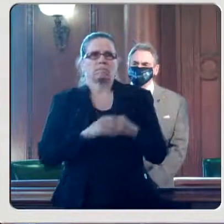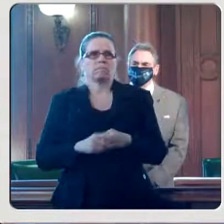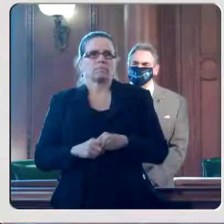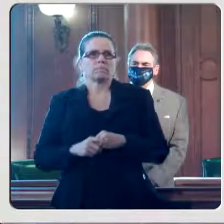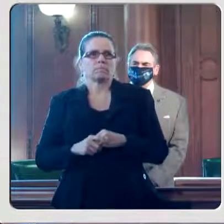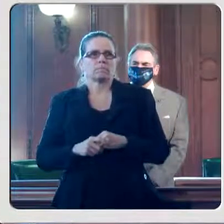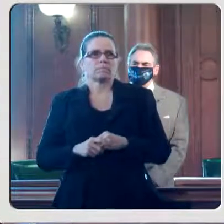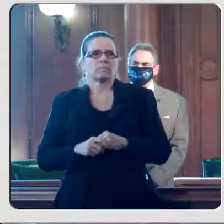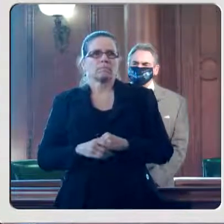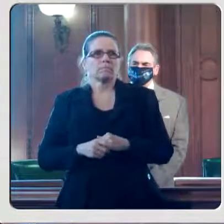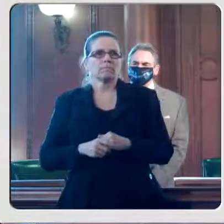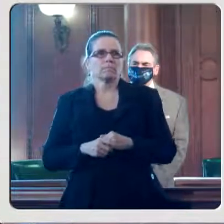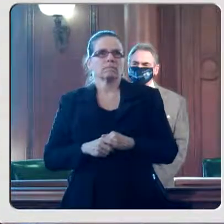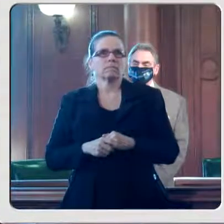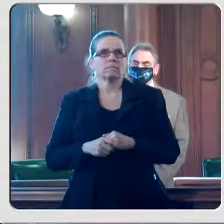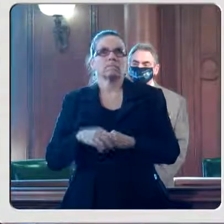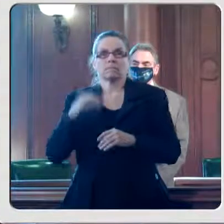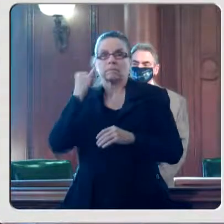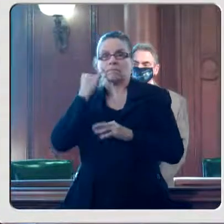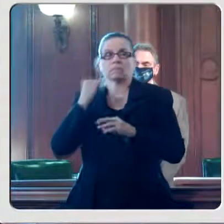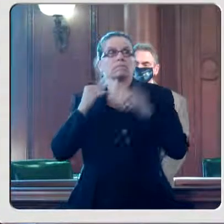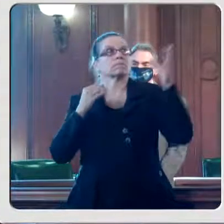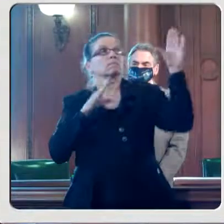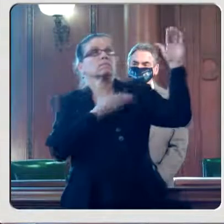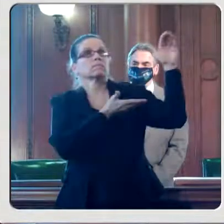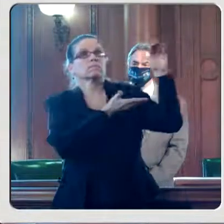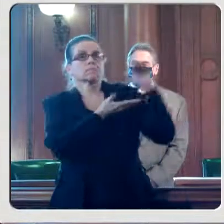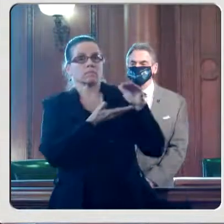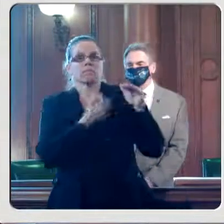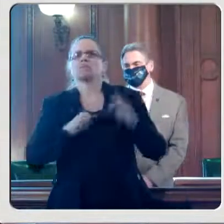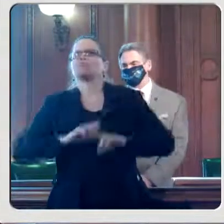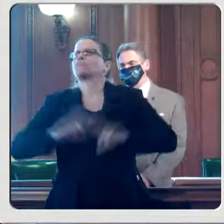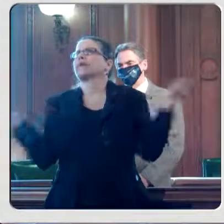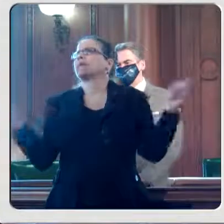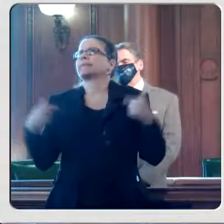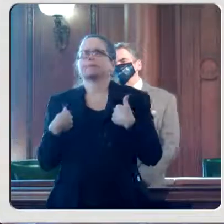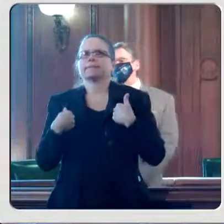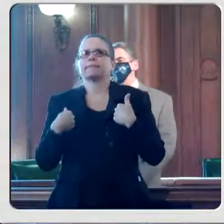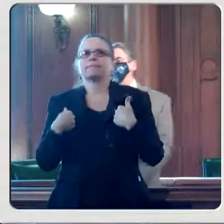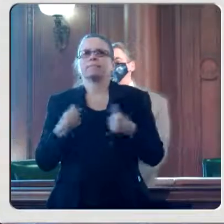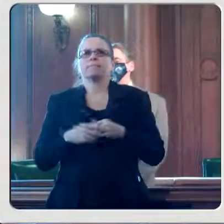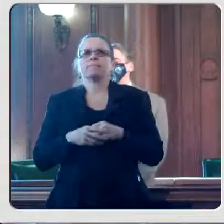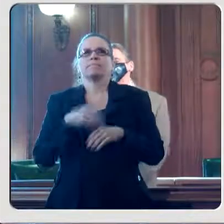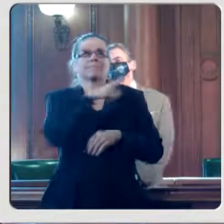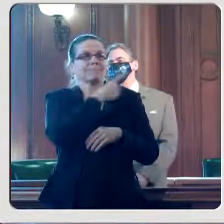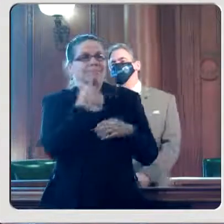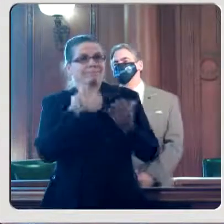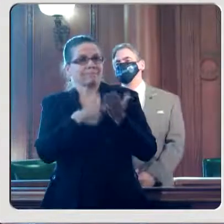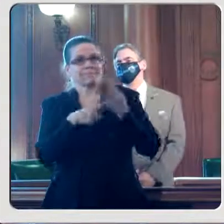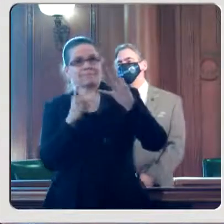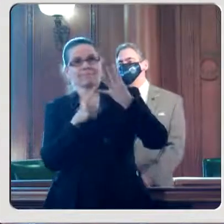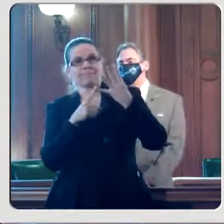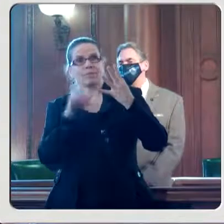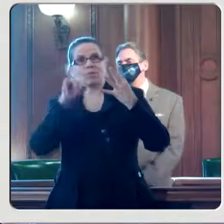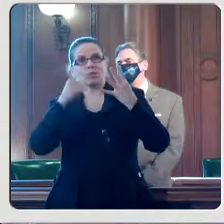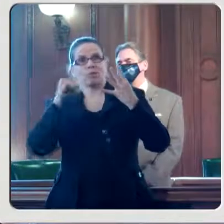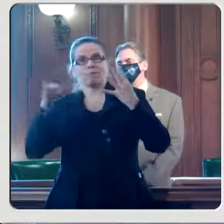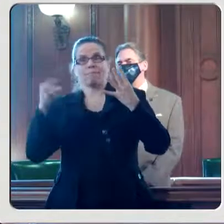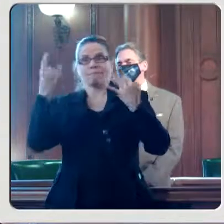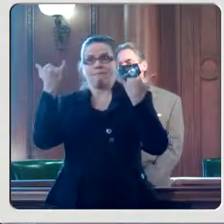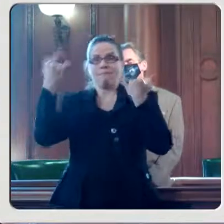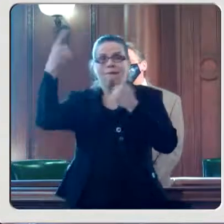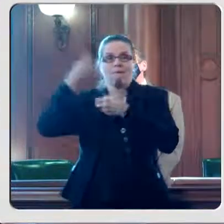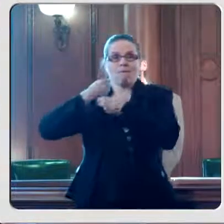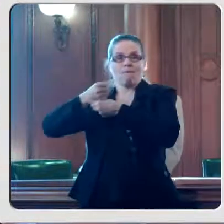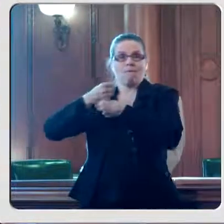be a possibility. We know that the Johnson & Johnson vaccine is going to be instantly plentiful, but it should be relatively soon, and I imagine that will a